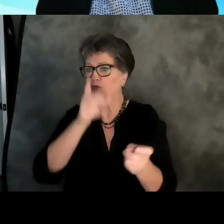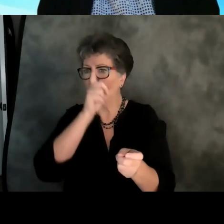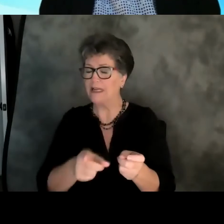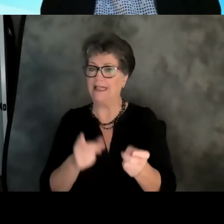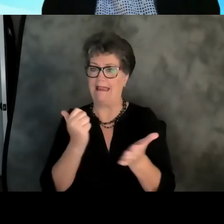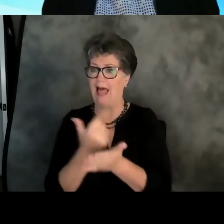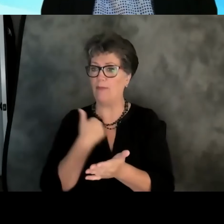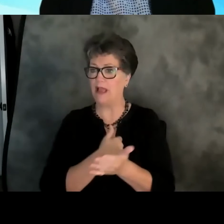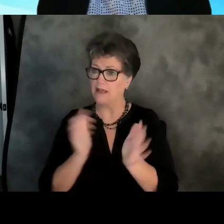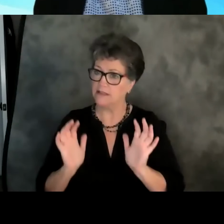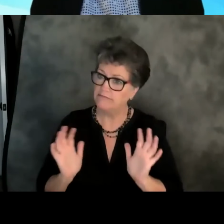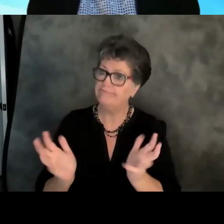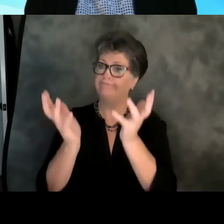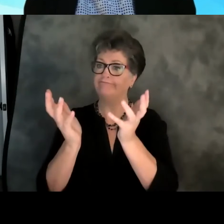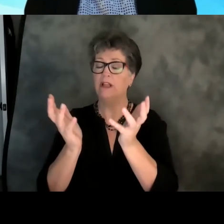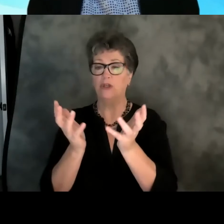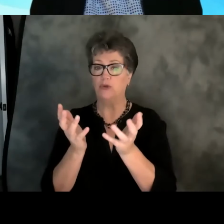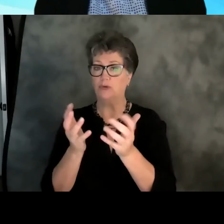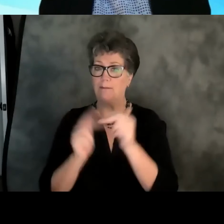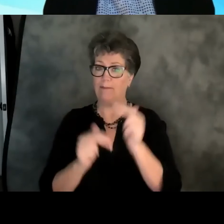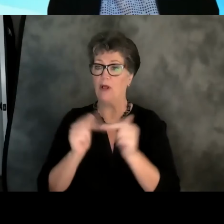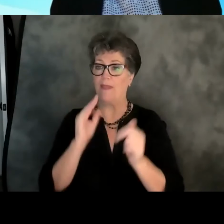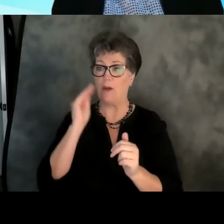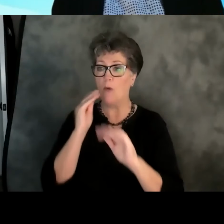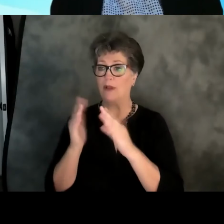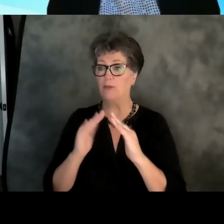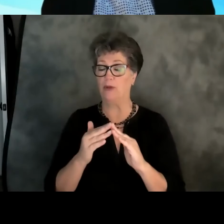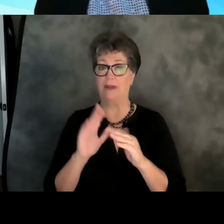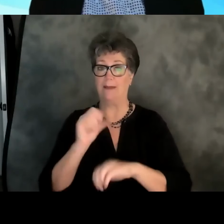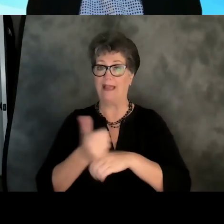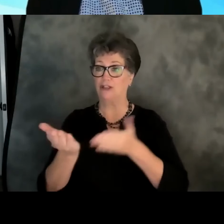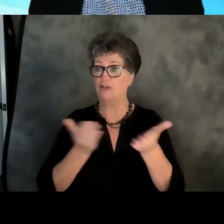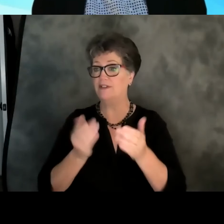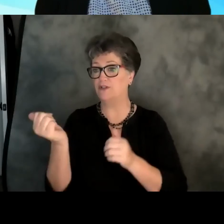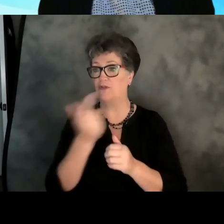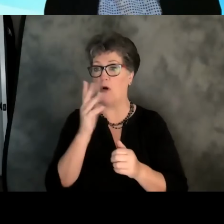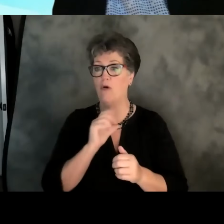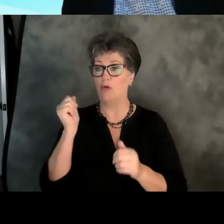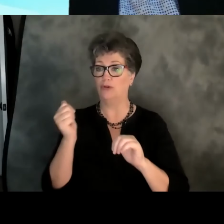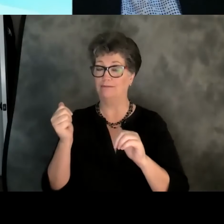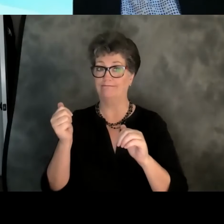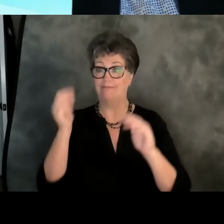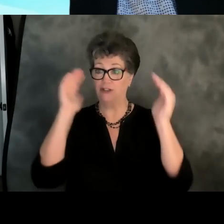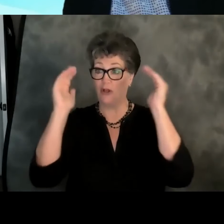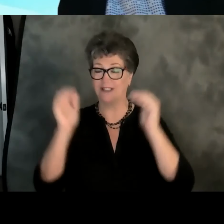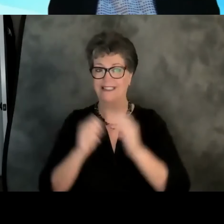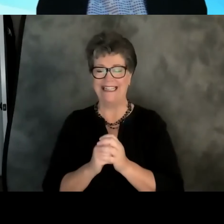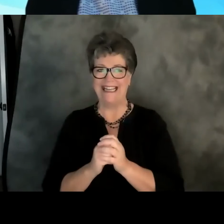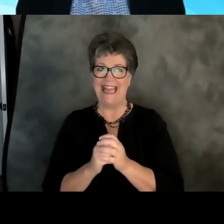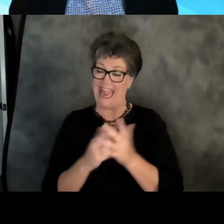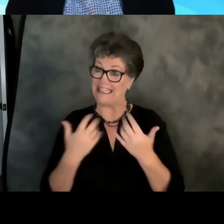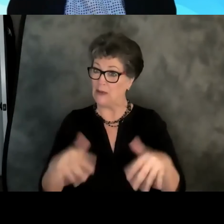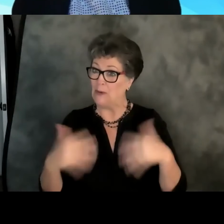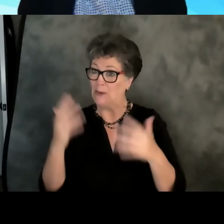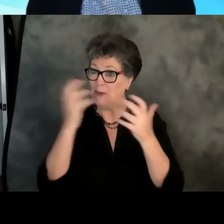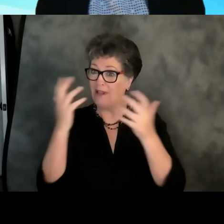forward to build that home and community-based service system for all older adults. So it's a moment. But the other thing I want to say